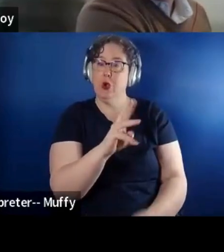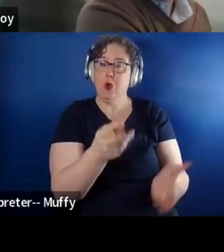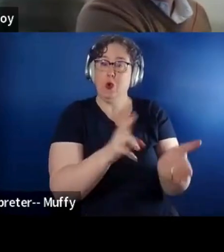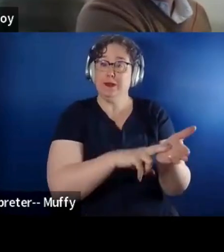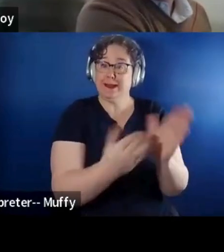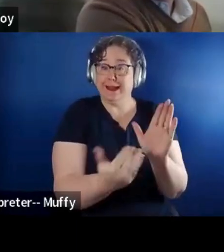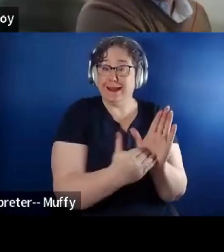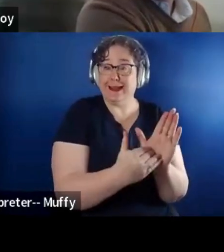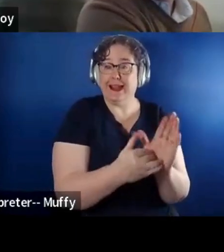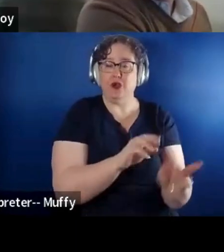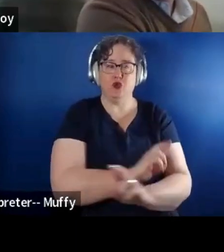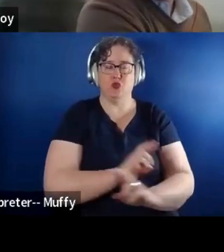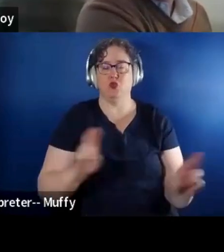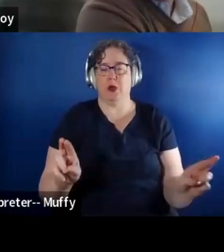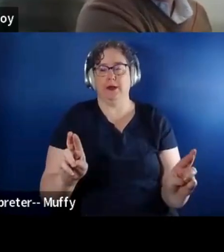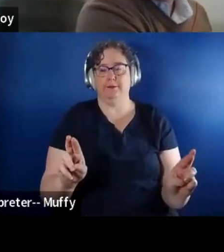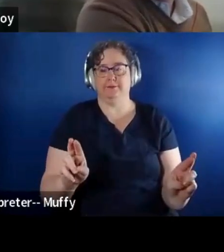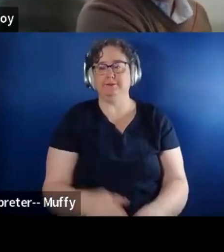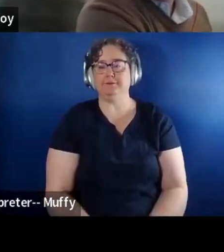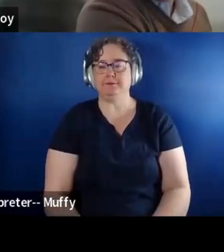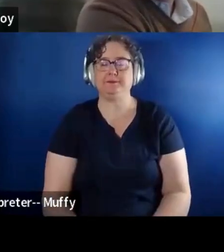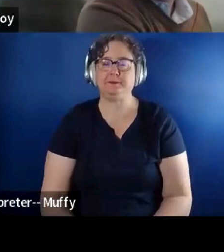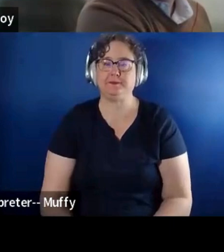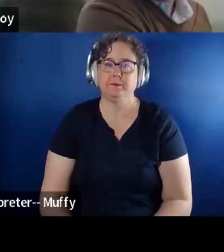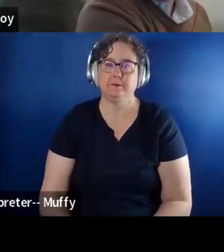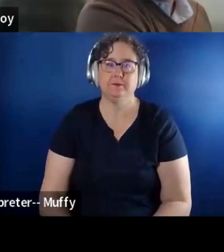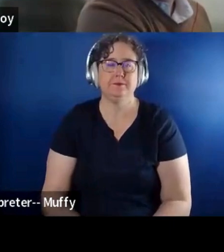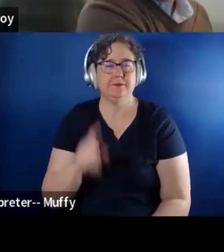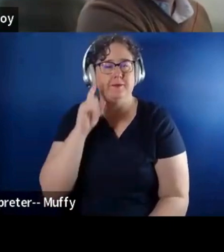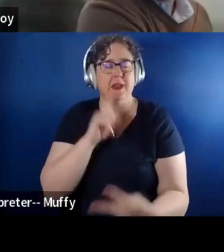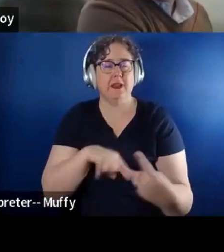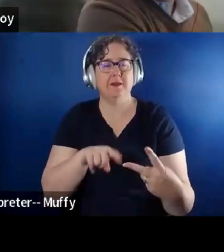Um, I think too,